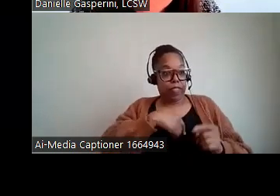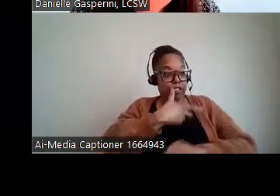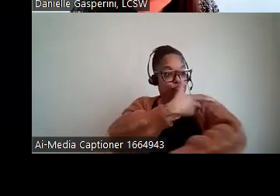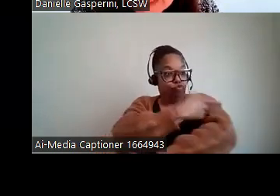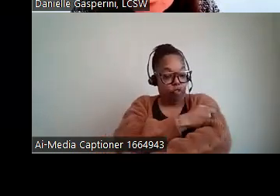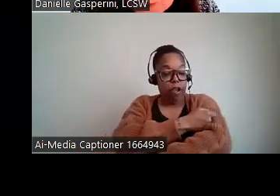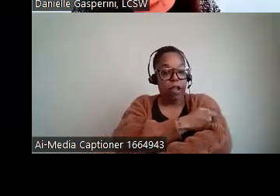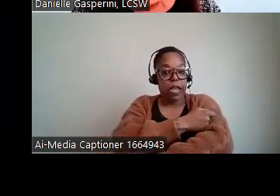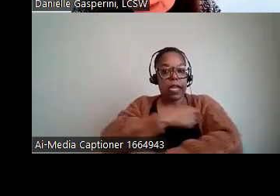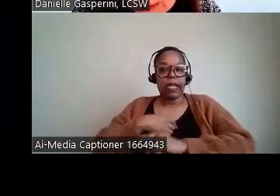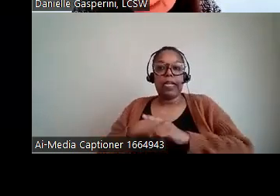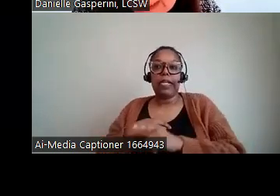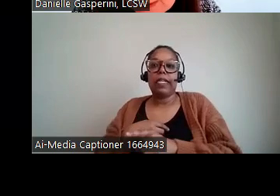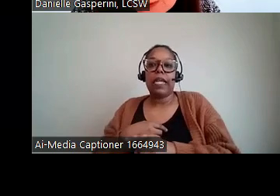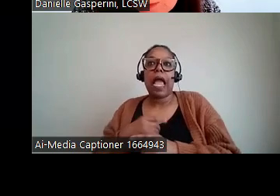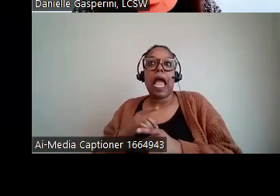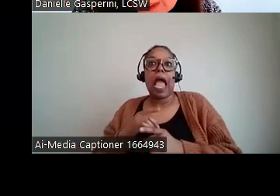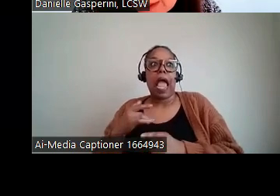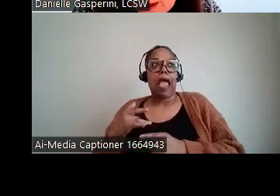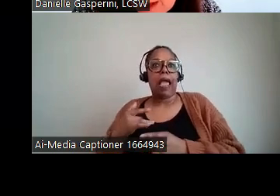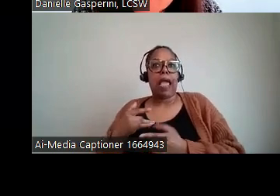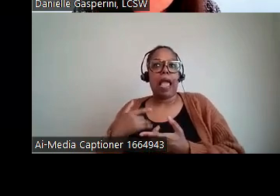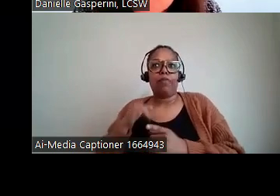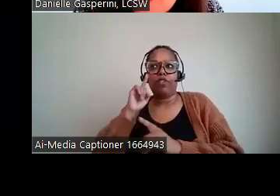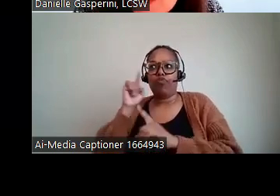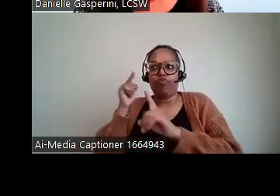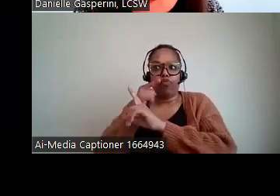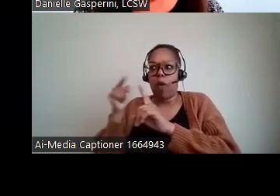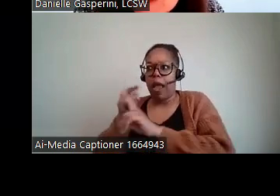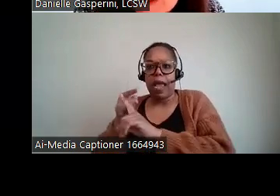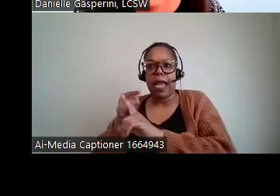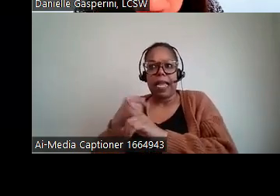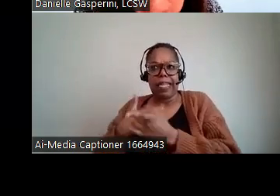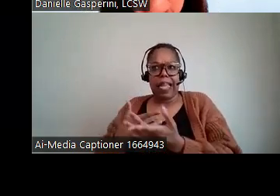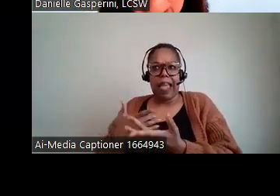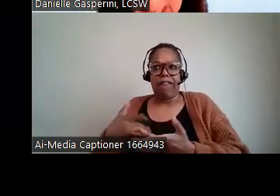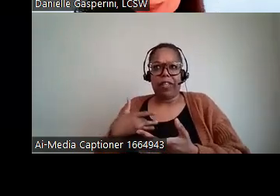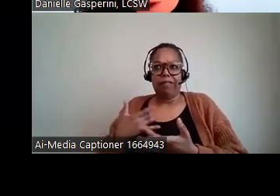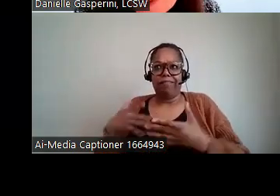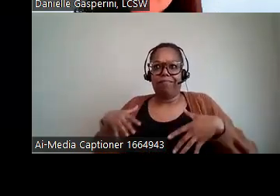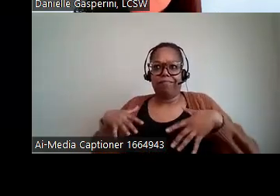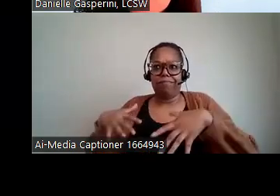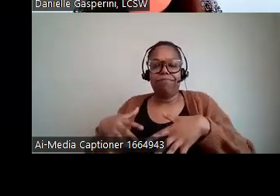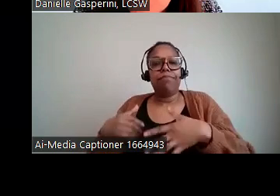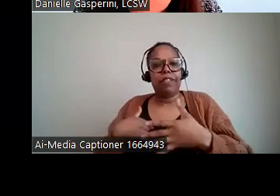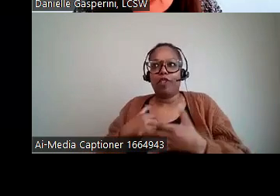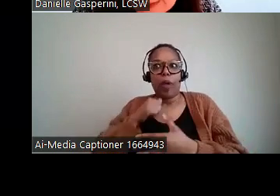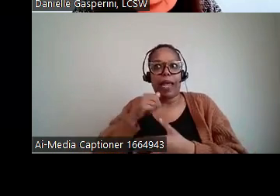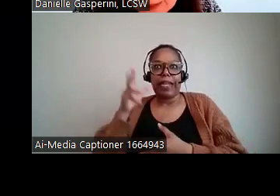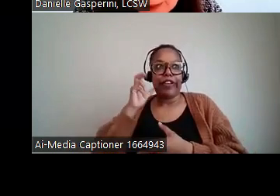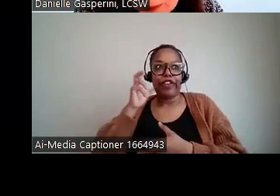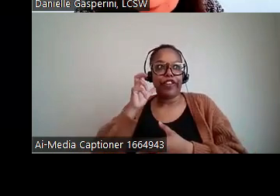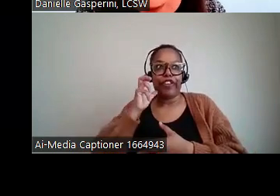loud. I was really distracted by his discomfort and honestly a little unnerved with all the screaming. And so I didn't hear much of what she